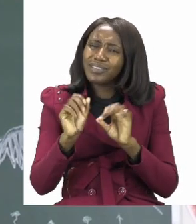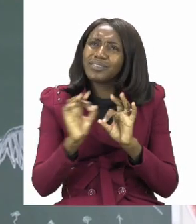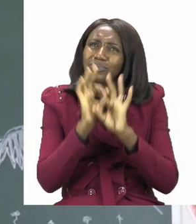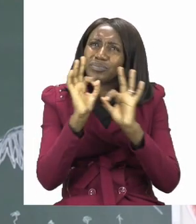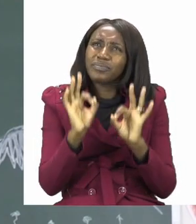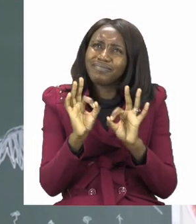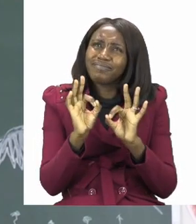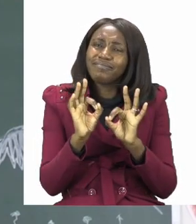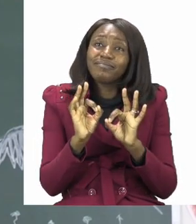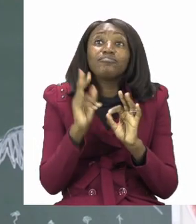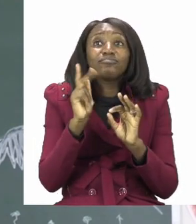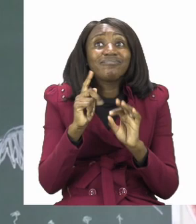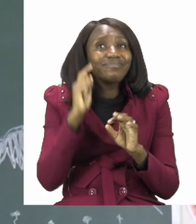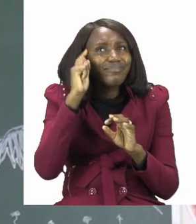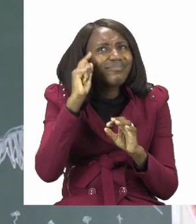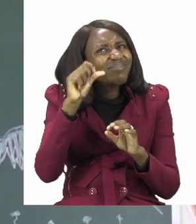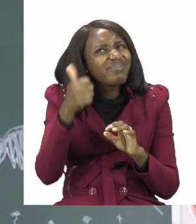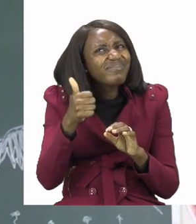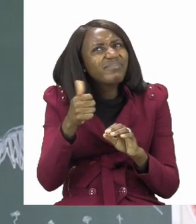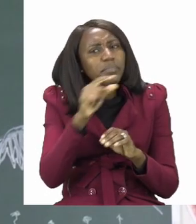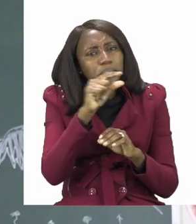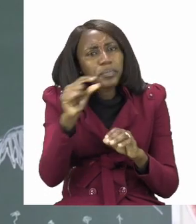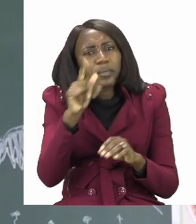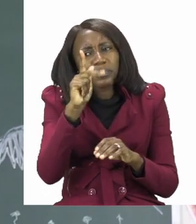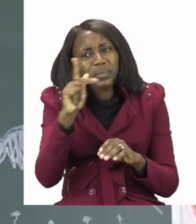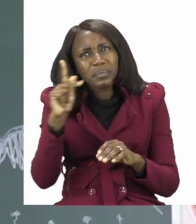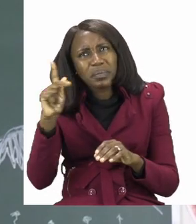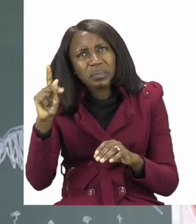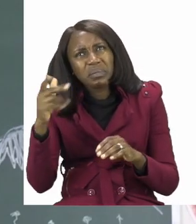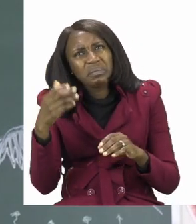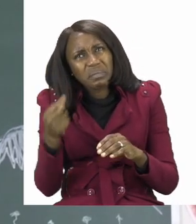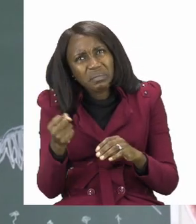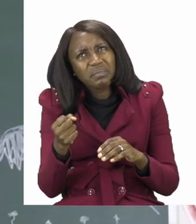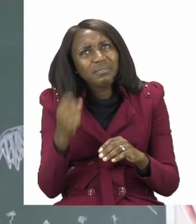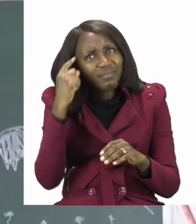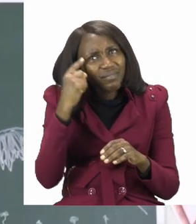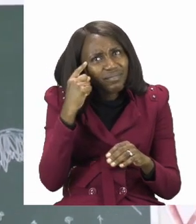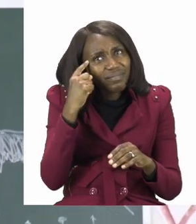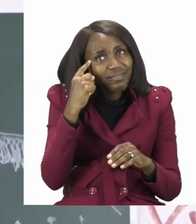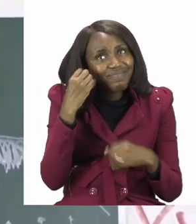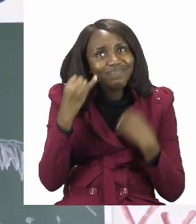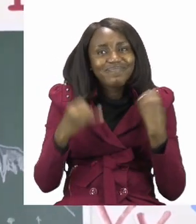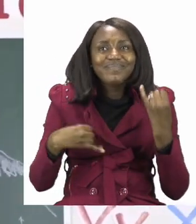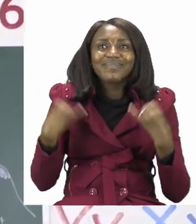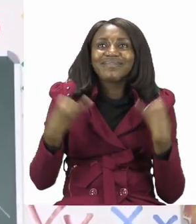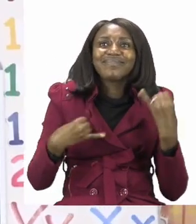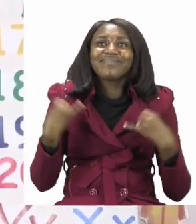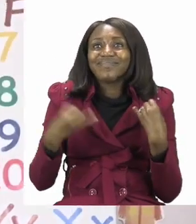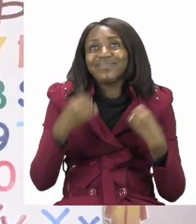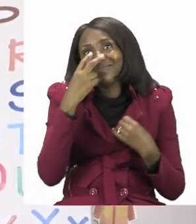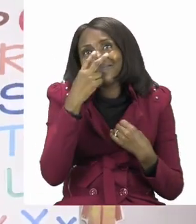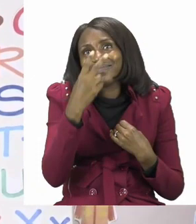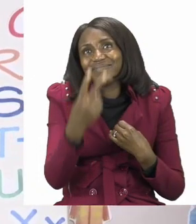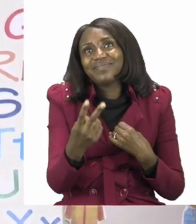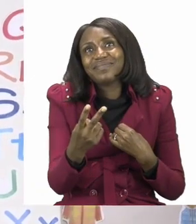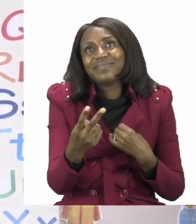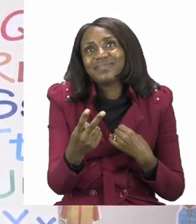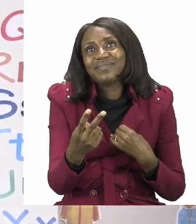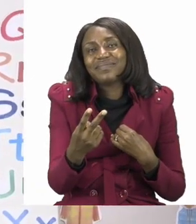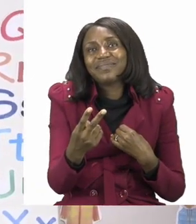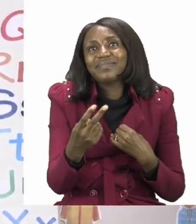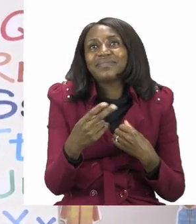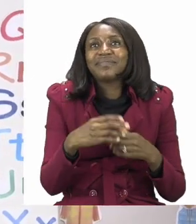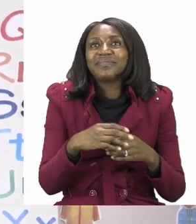words that start with k? I'm sure you can. Have fun, and I'll see you soon after